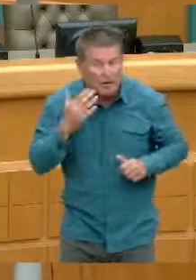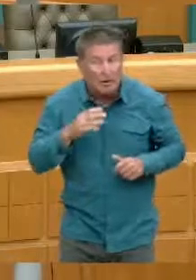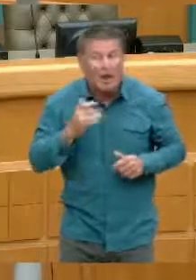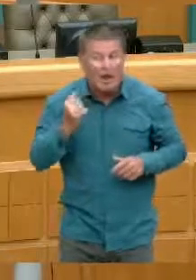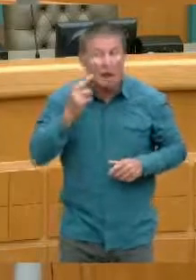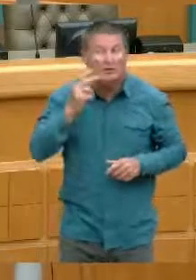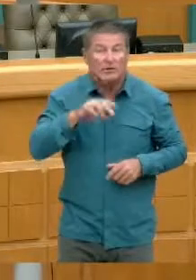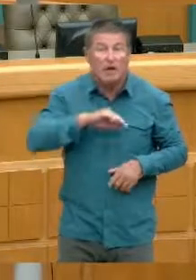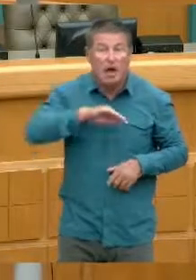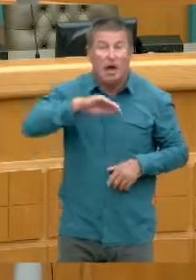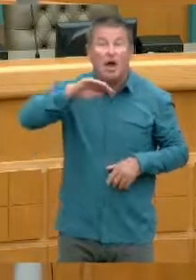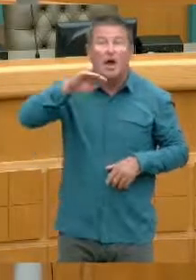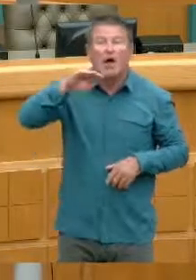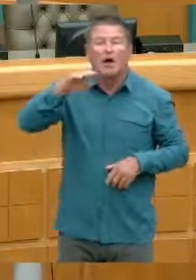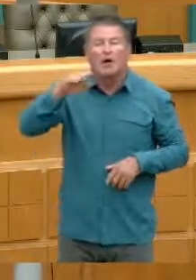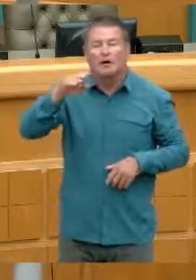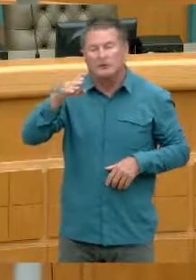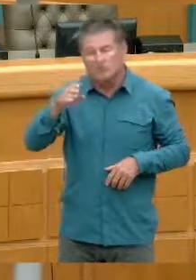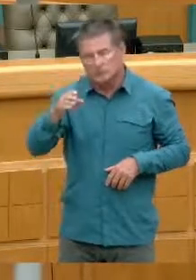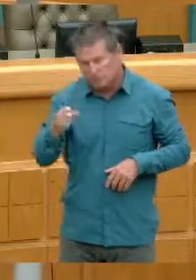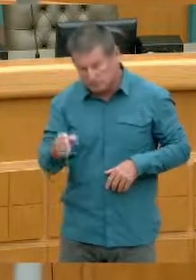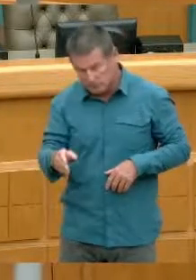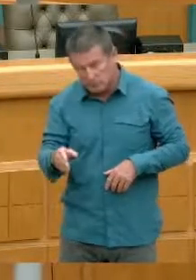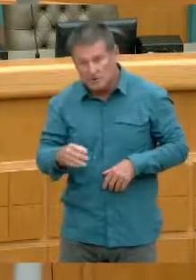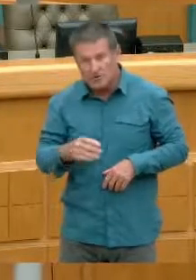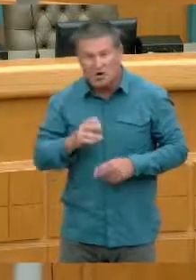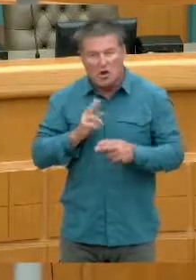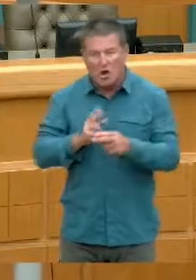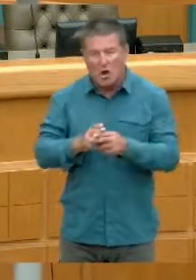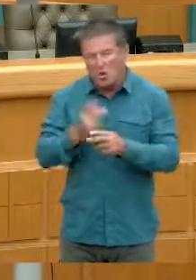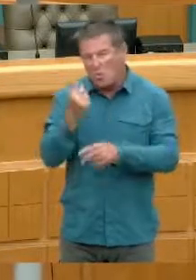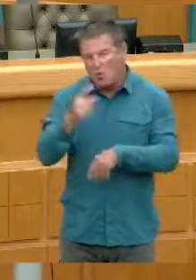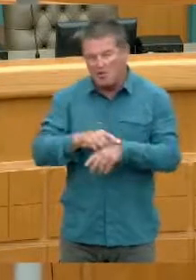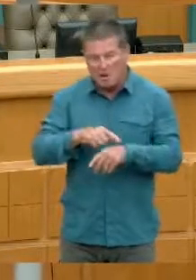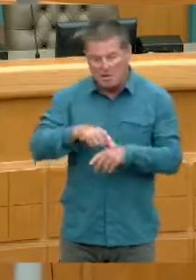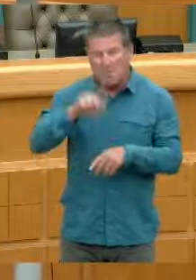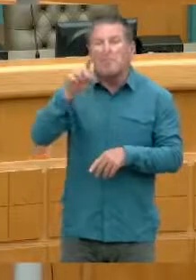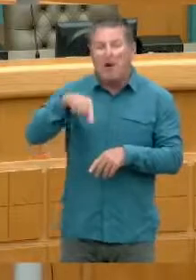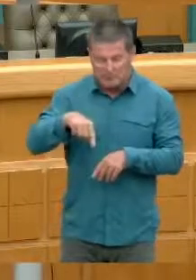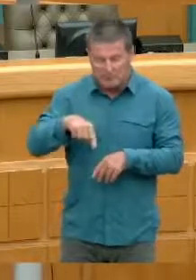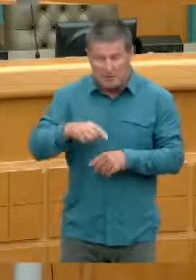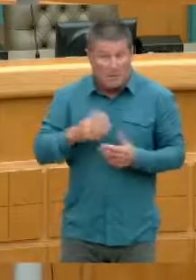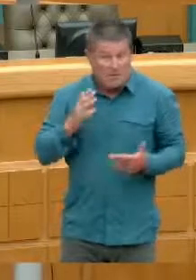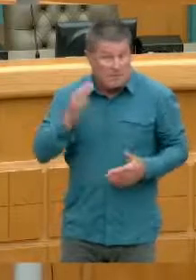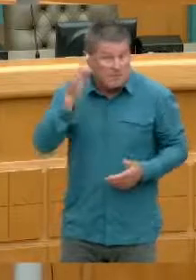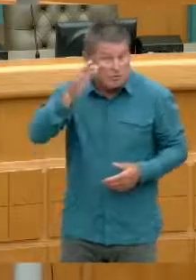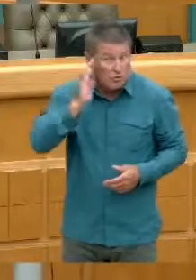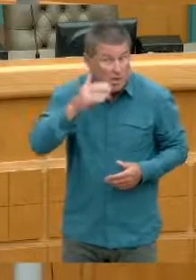now is occurring is it looks like it was more of an isolated spike. There may be spikes in the